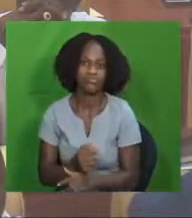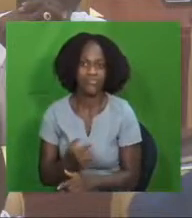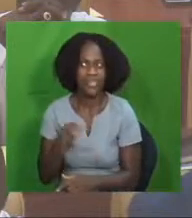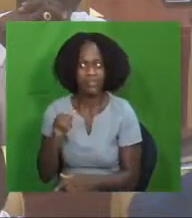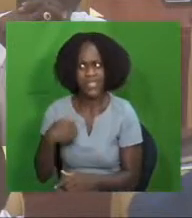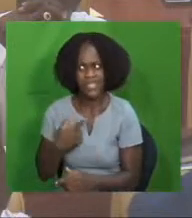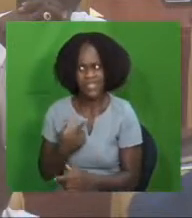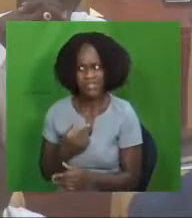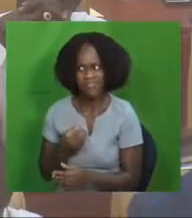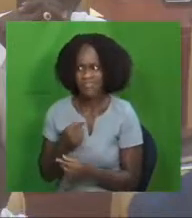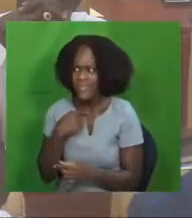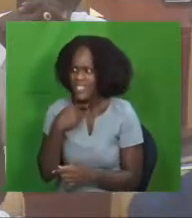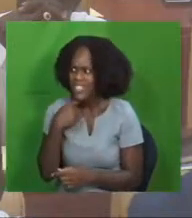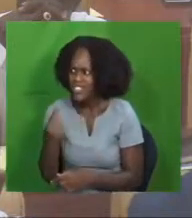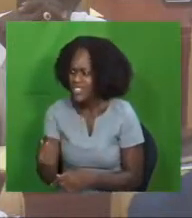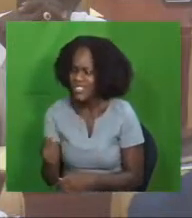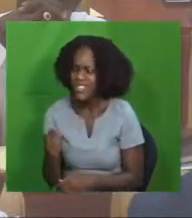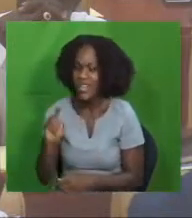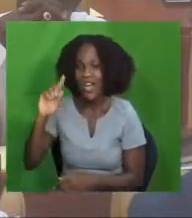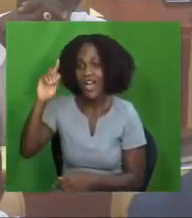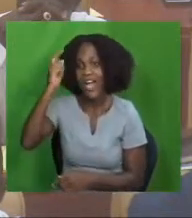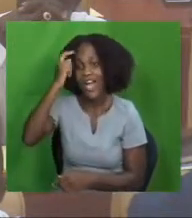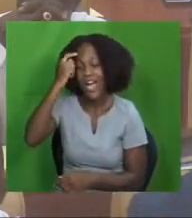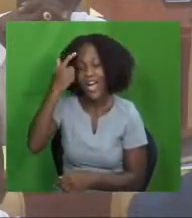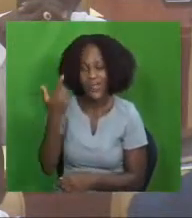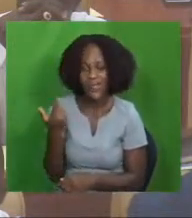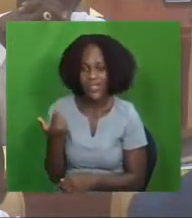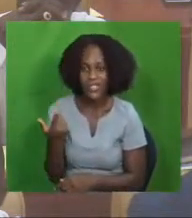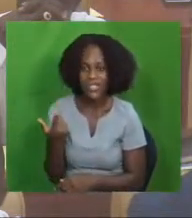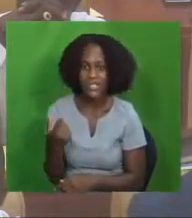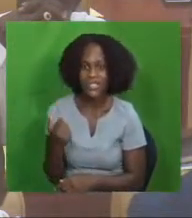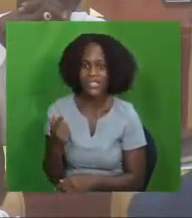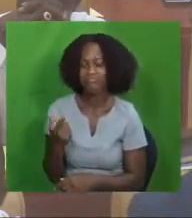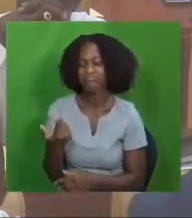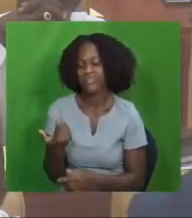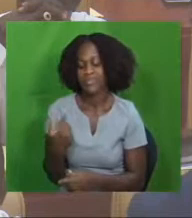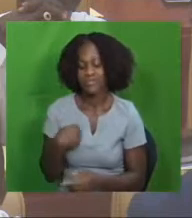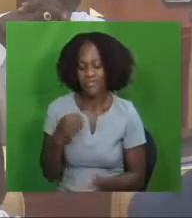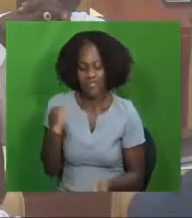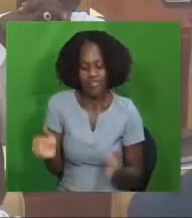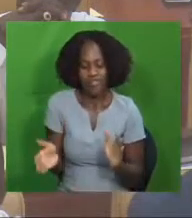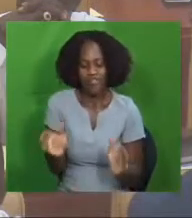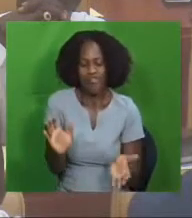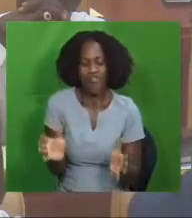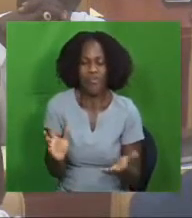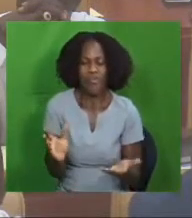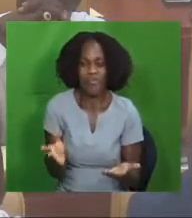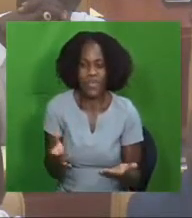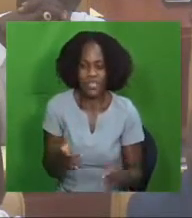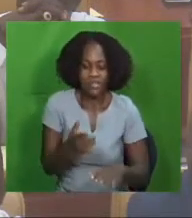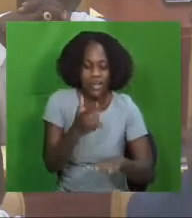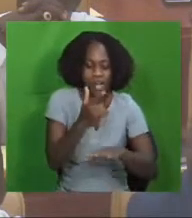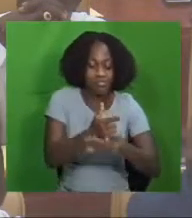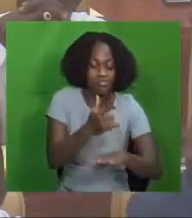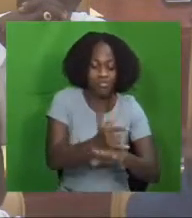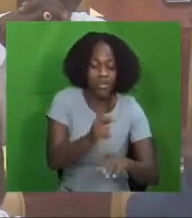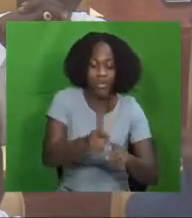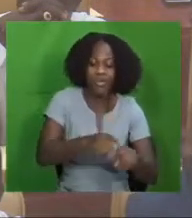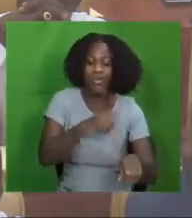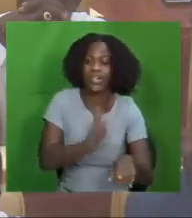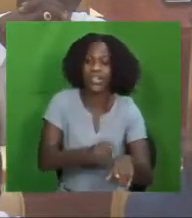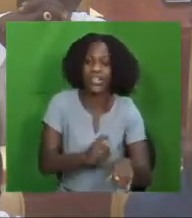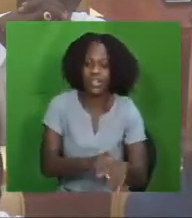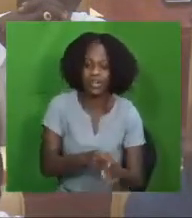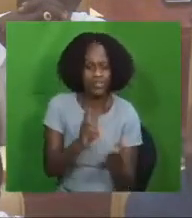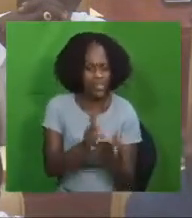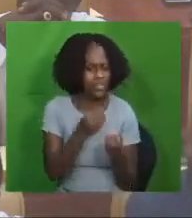government to that of somebody who has taken hepatitis so much that he now has cirrhosis. The doctor says you are